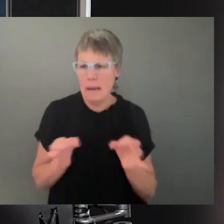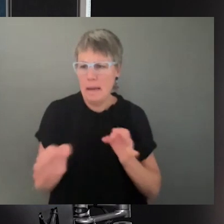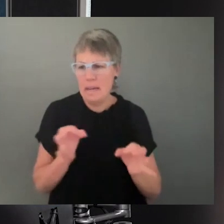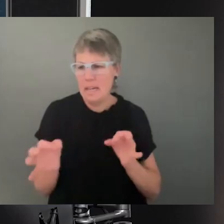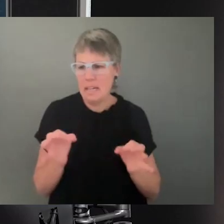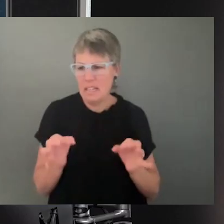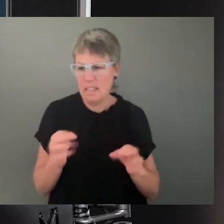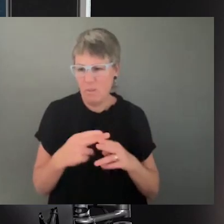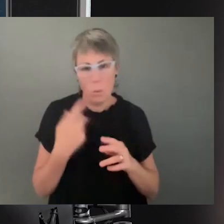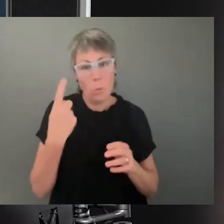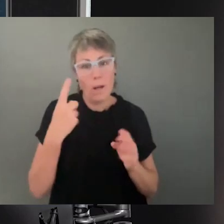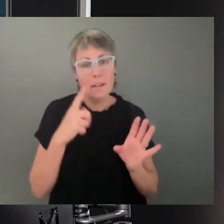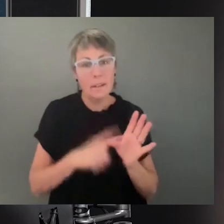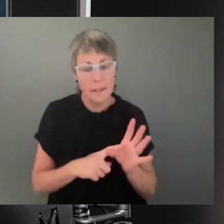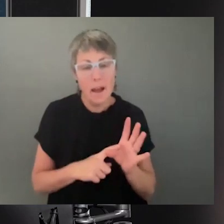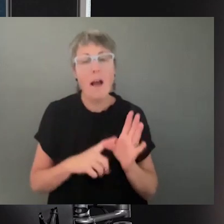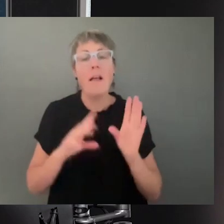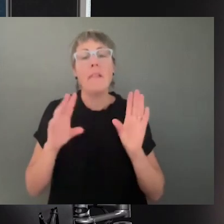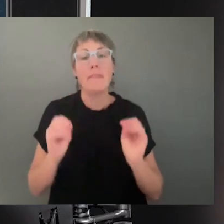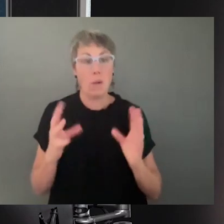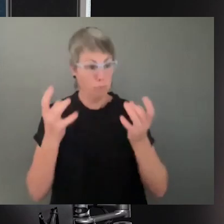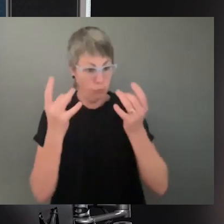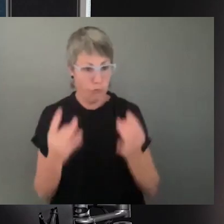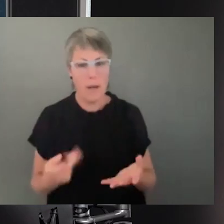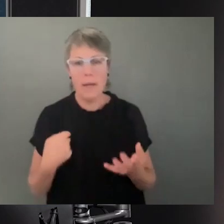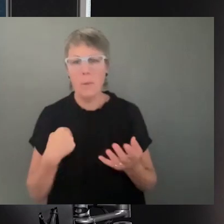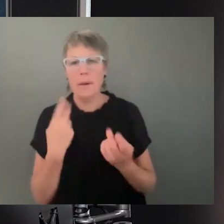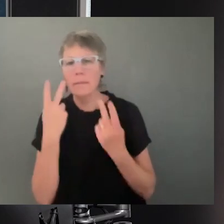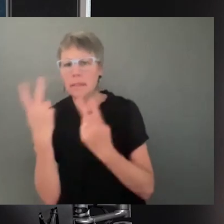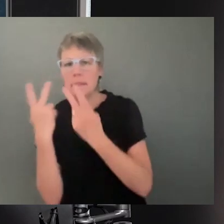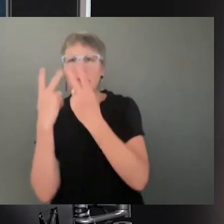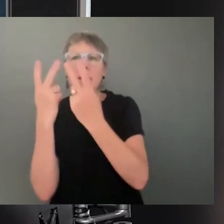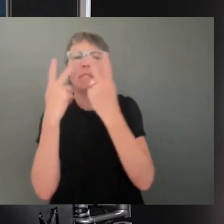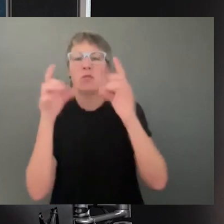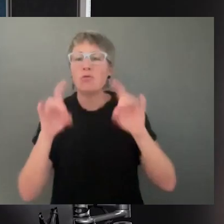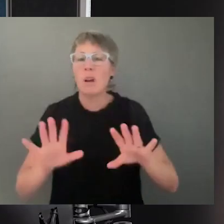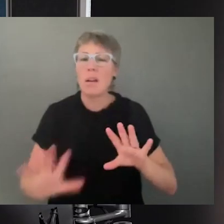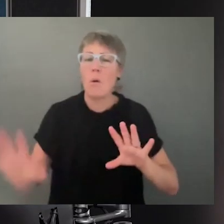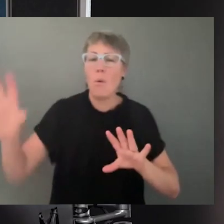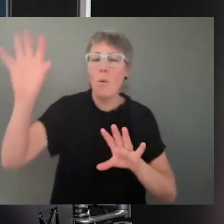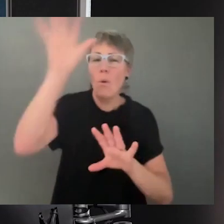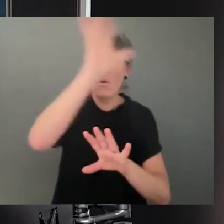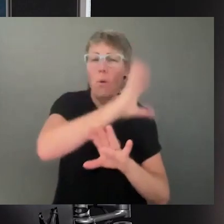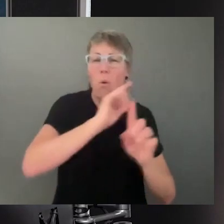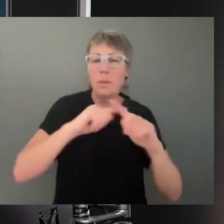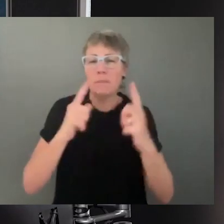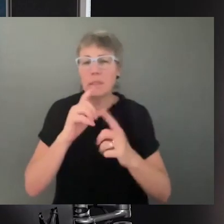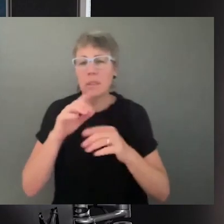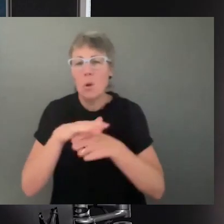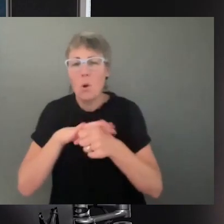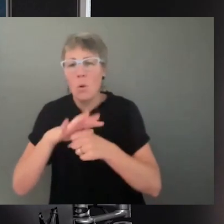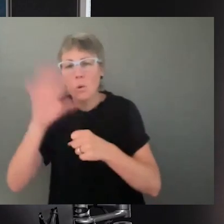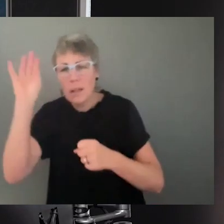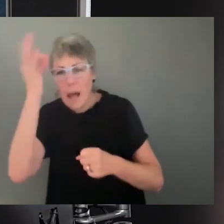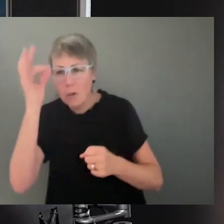has been in the works, getting into practice over the last year, and we have been traveling across Australia, working with